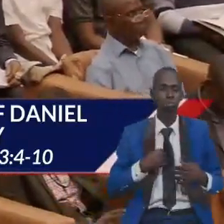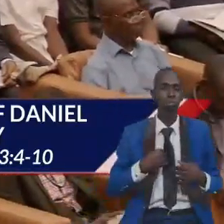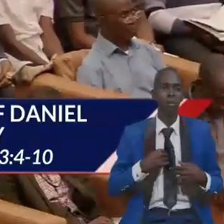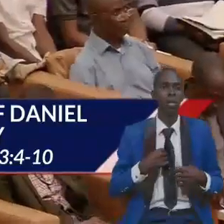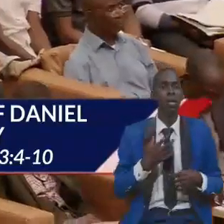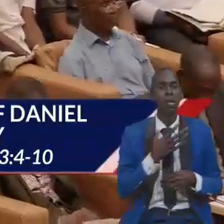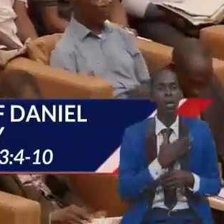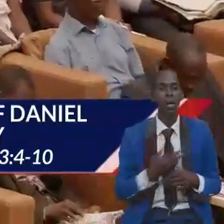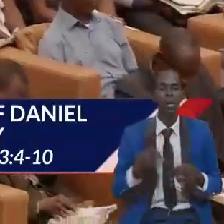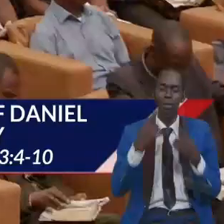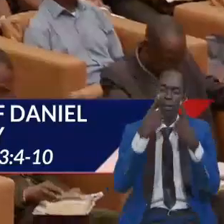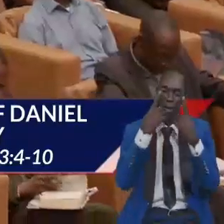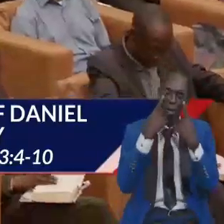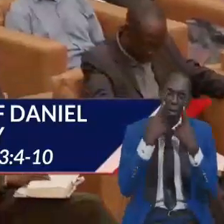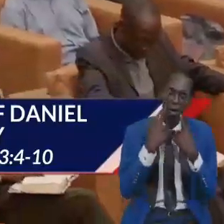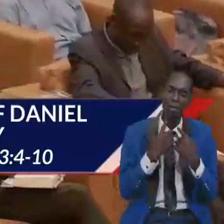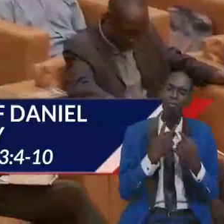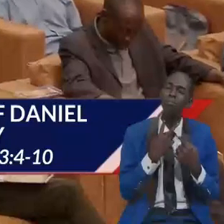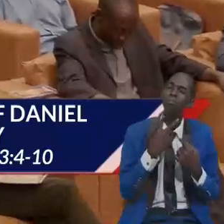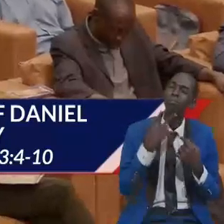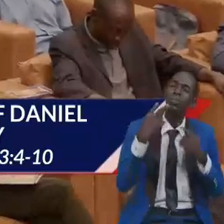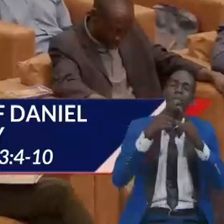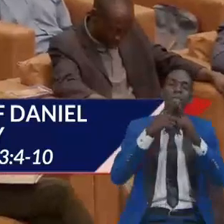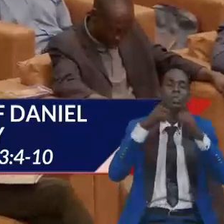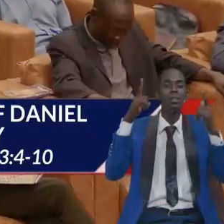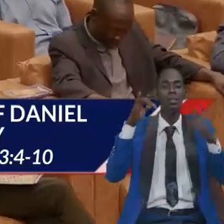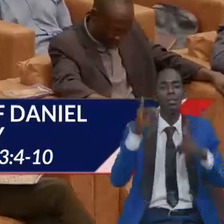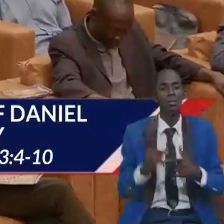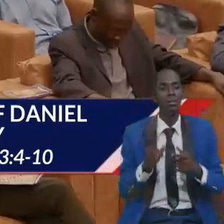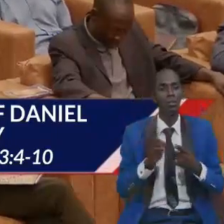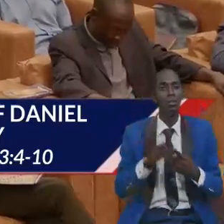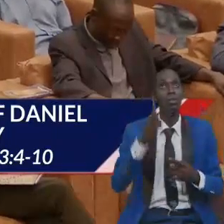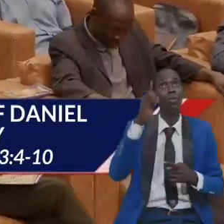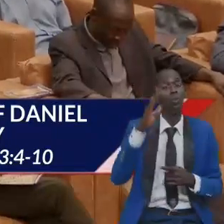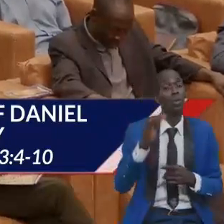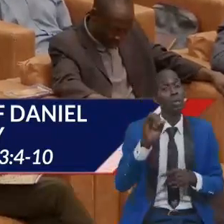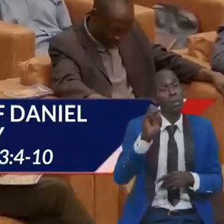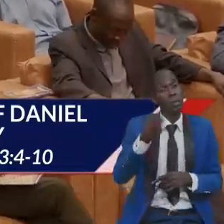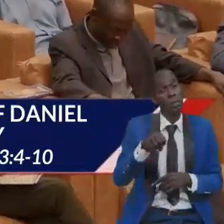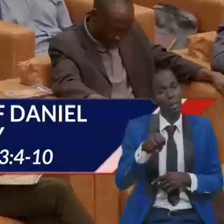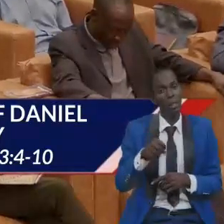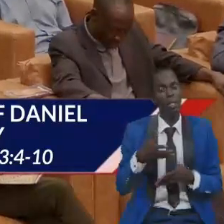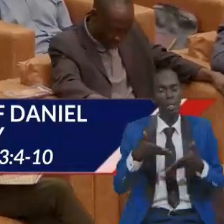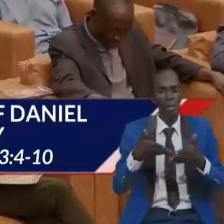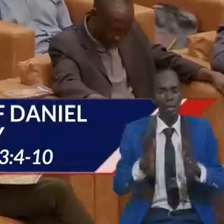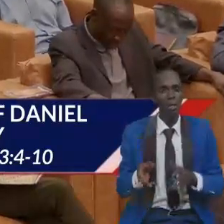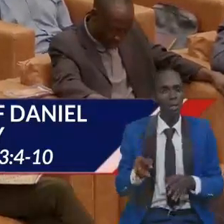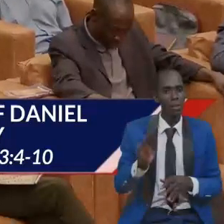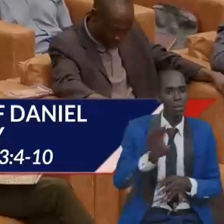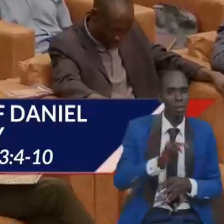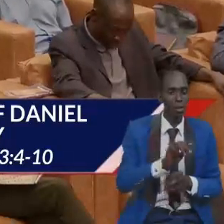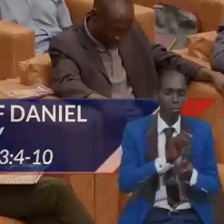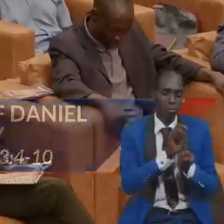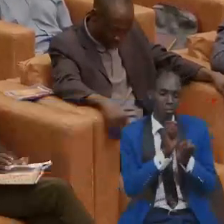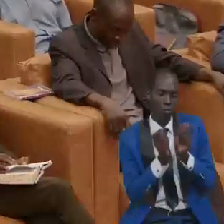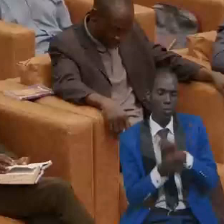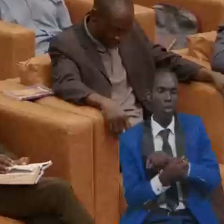and cry mightily unto God. Yea, let them